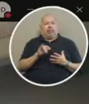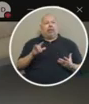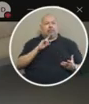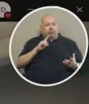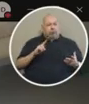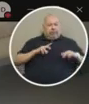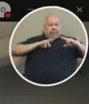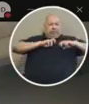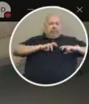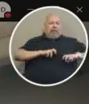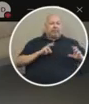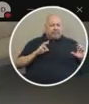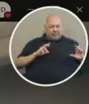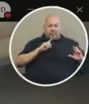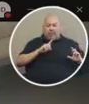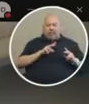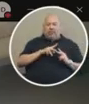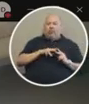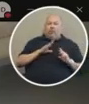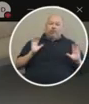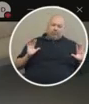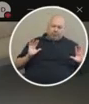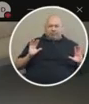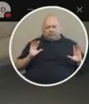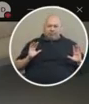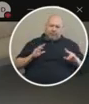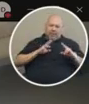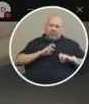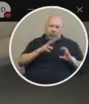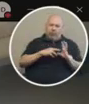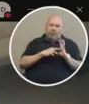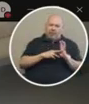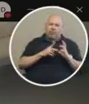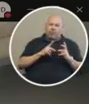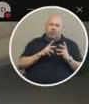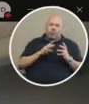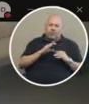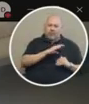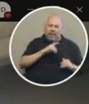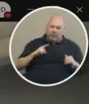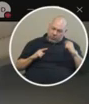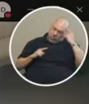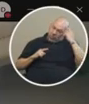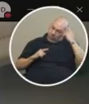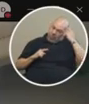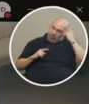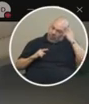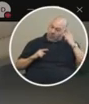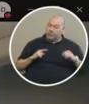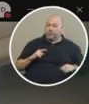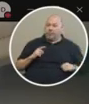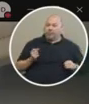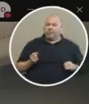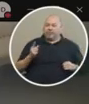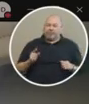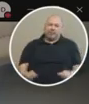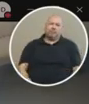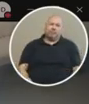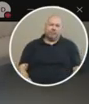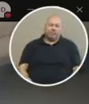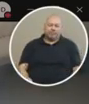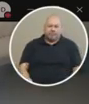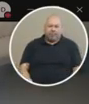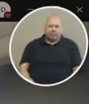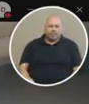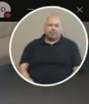an analysis of both, but either way, this analysis will be presented to council here for the next council meetings. Yeah, I